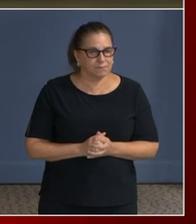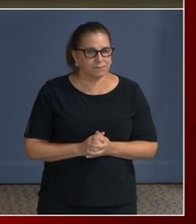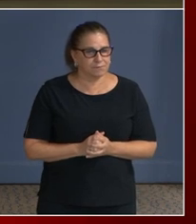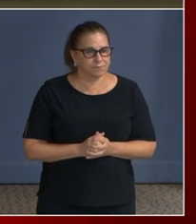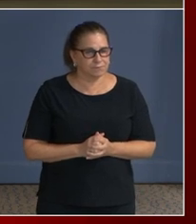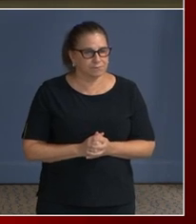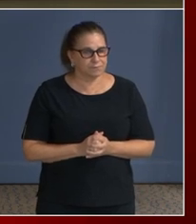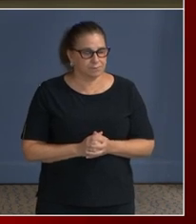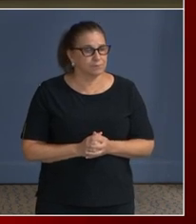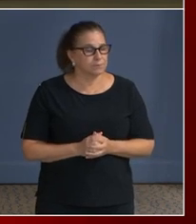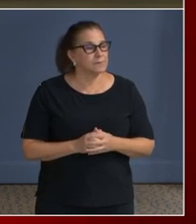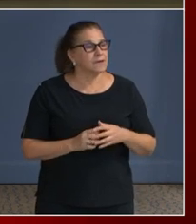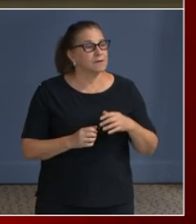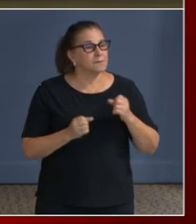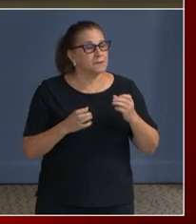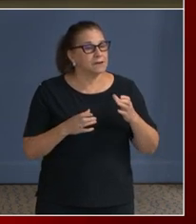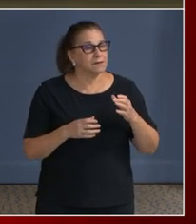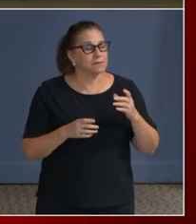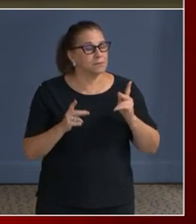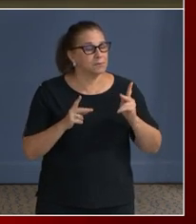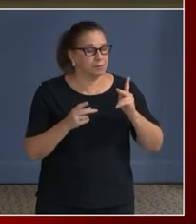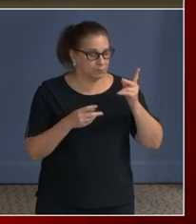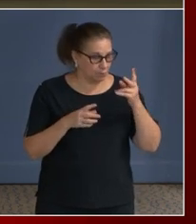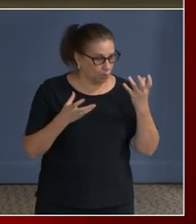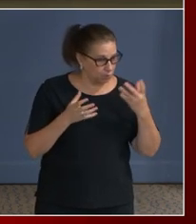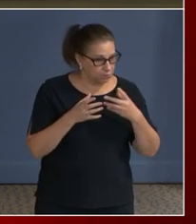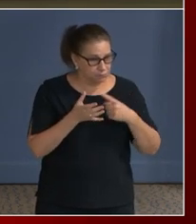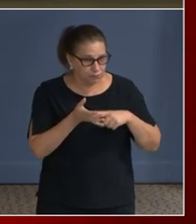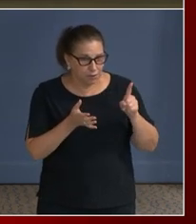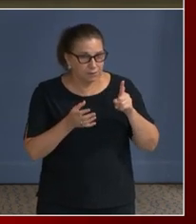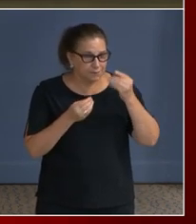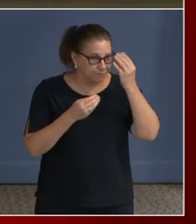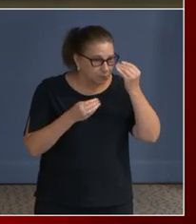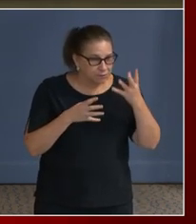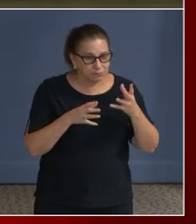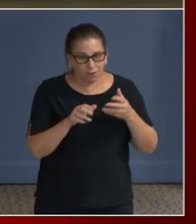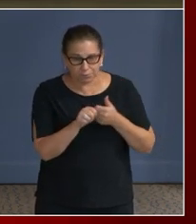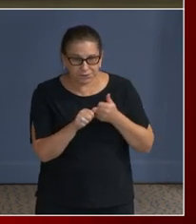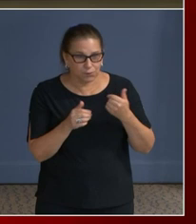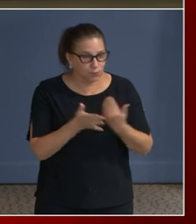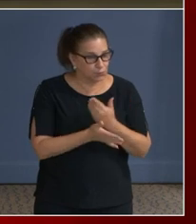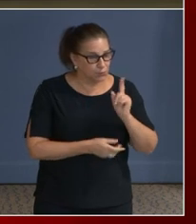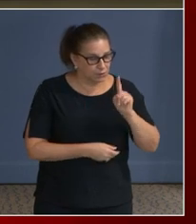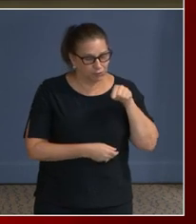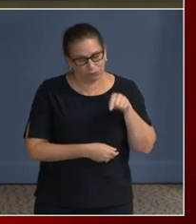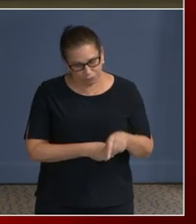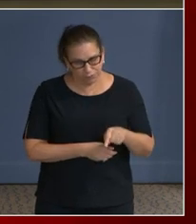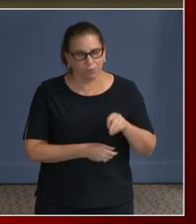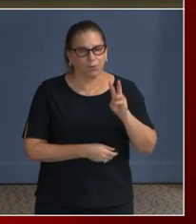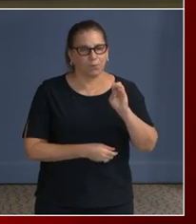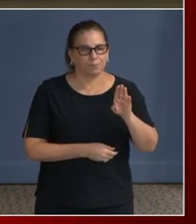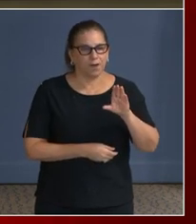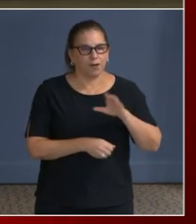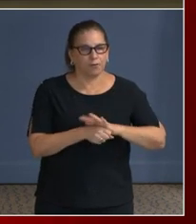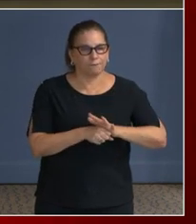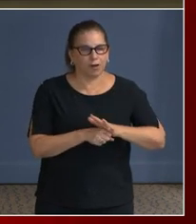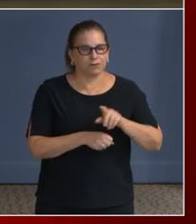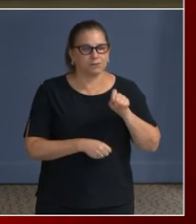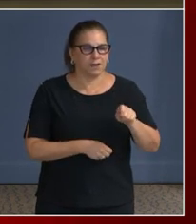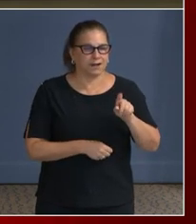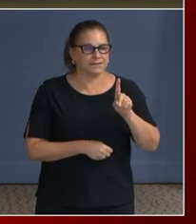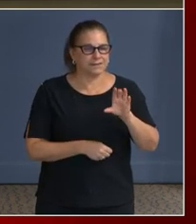coronavirus.dc.gov. Last night, we also all heard the announcement about expanding the use of plasma to